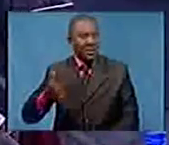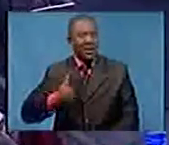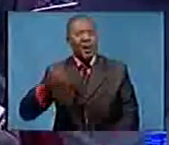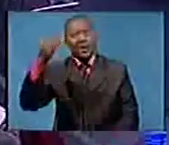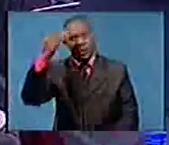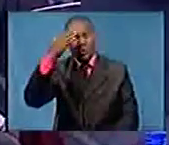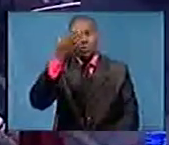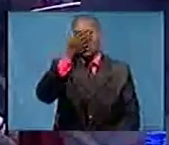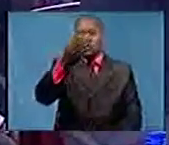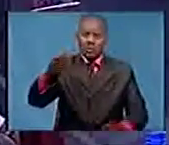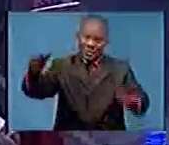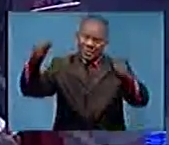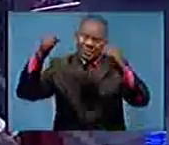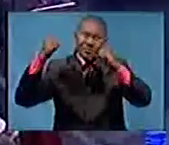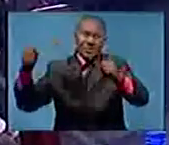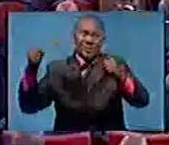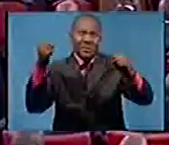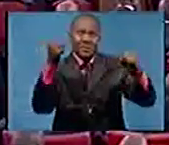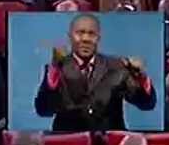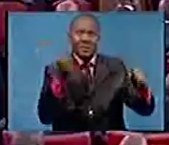all about that. Mr. Otoo,